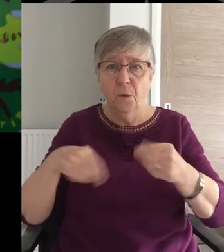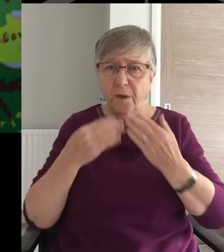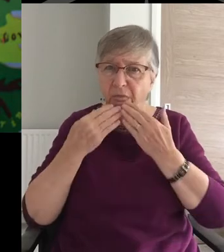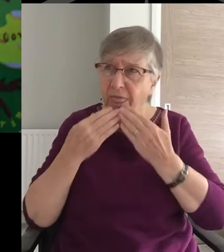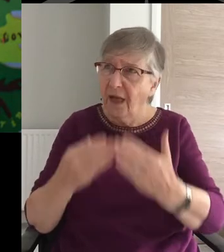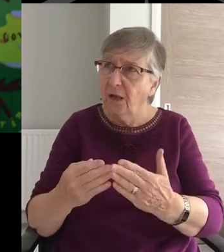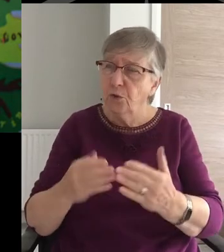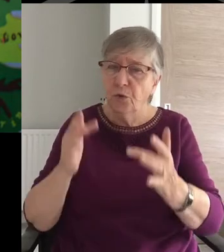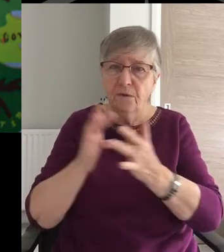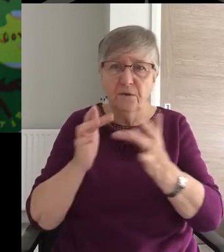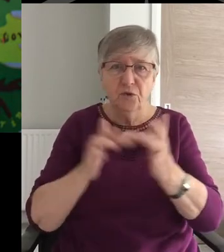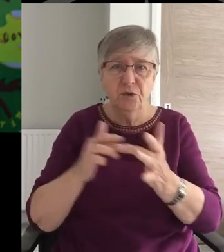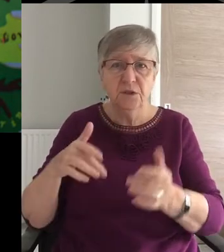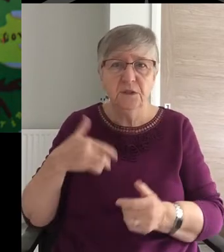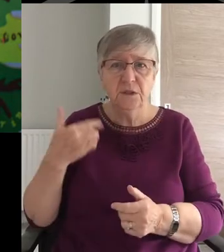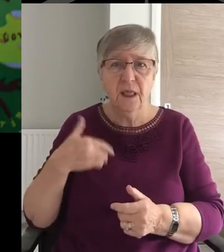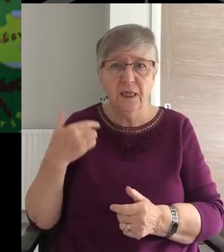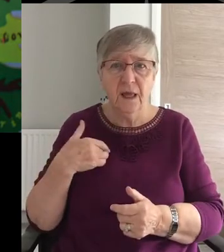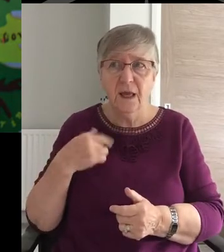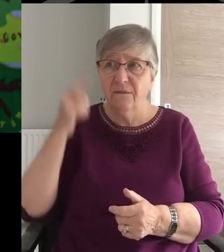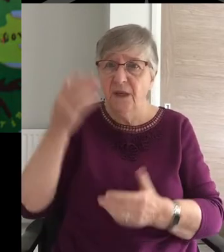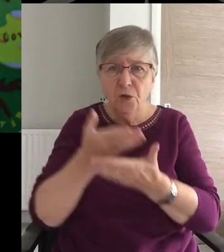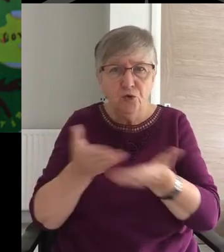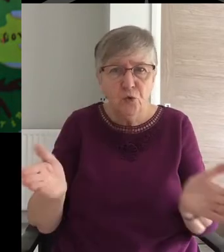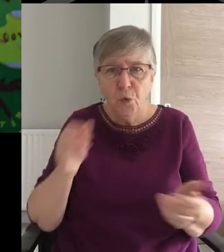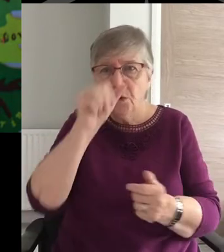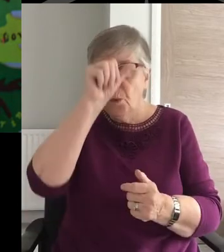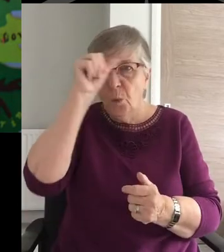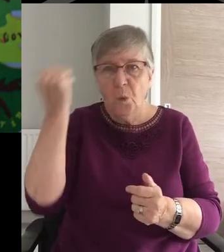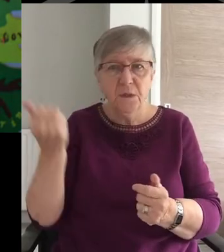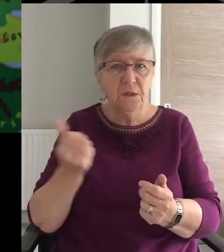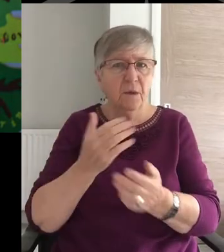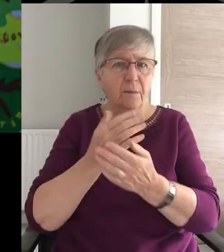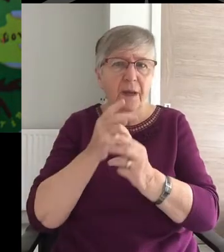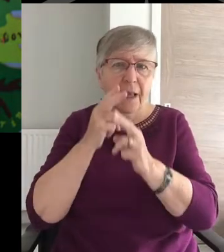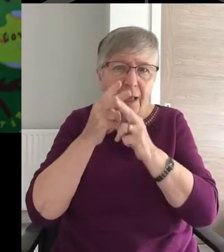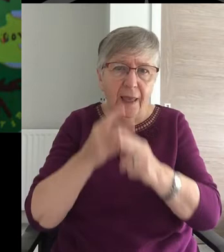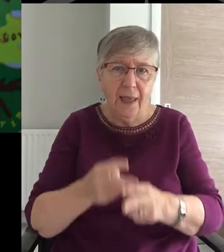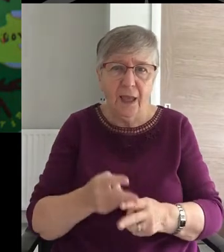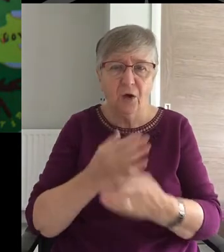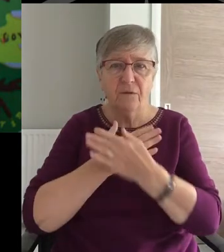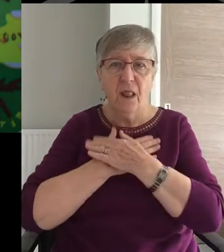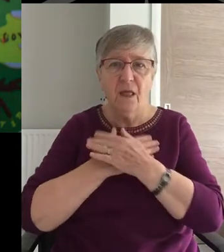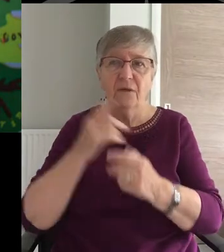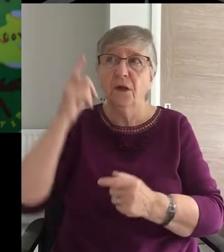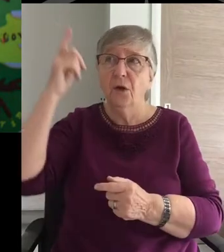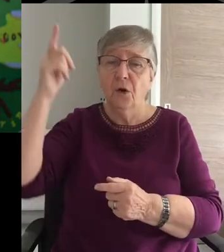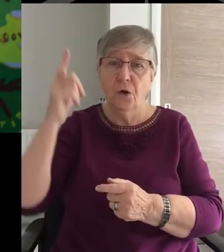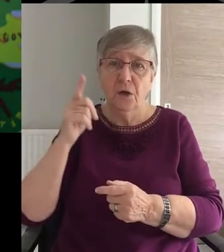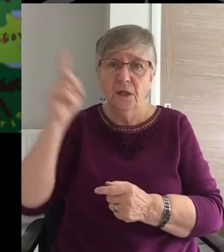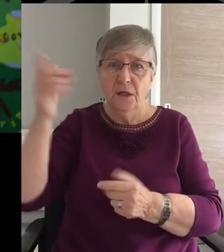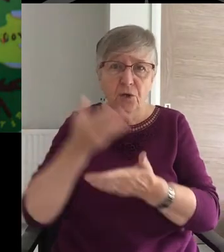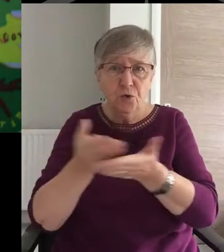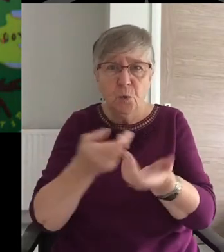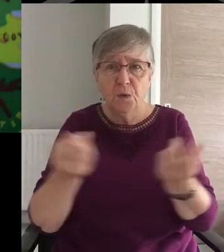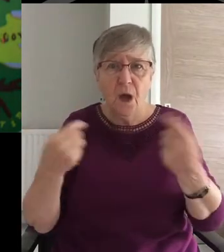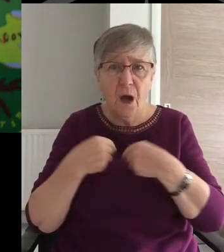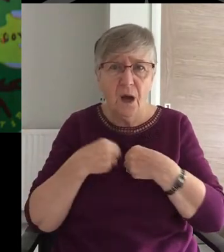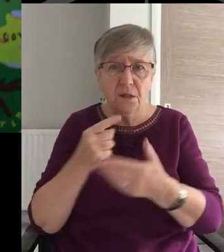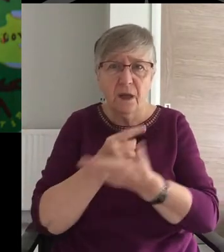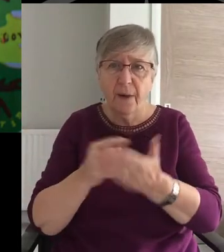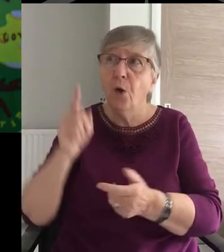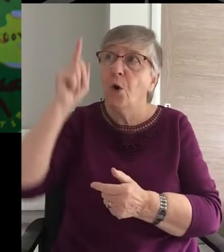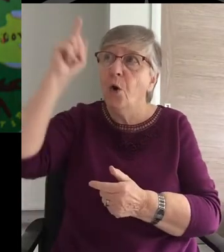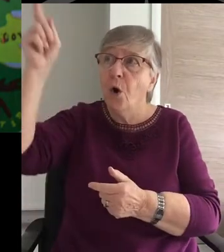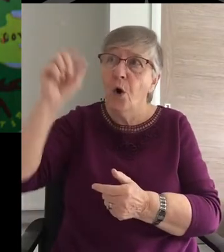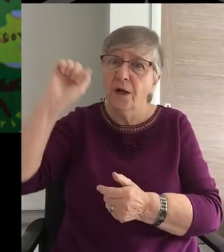Jesus, how he showed the wisdom and care of a loving God, How he showed as of a God and told as of a God